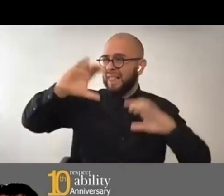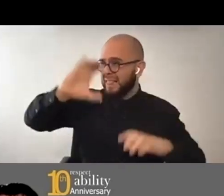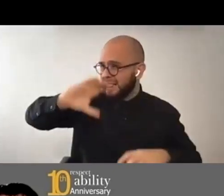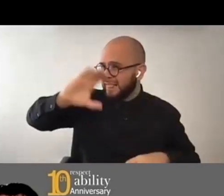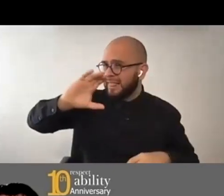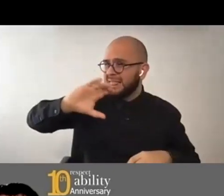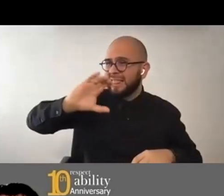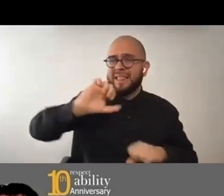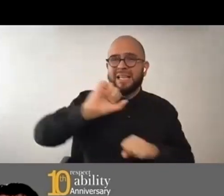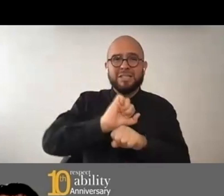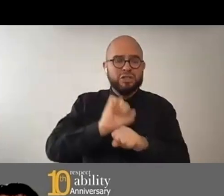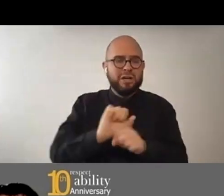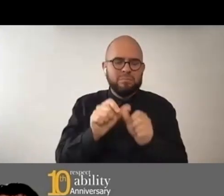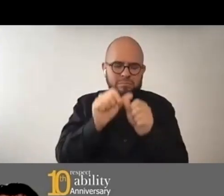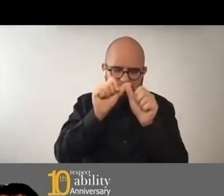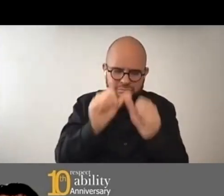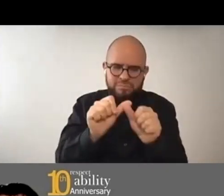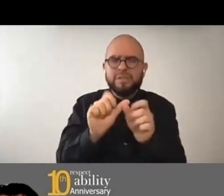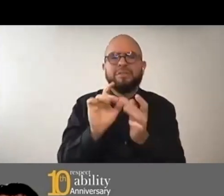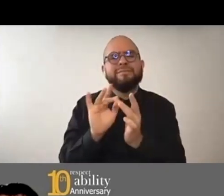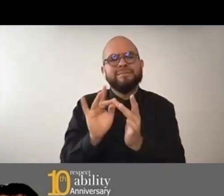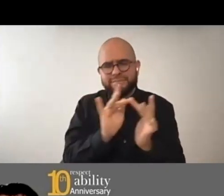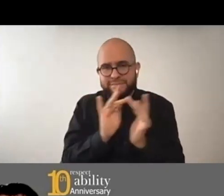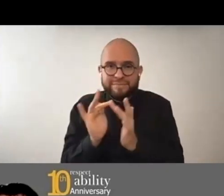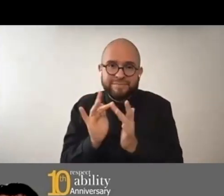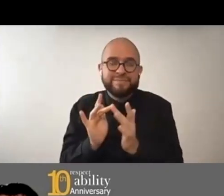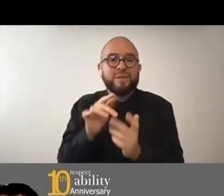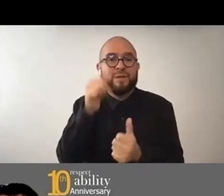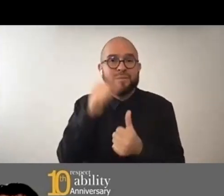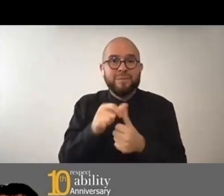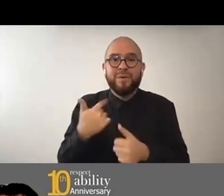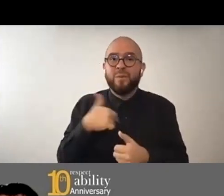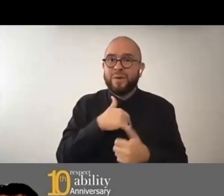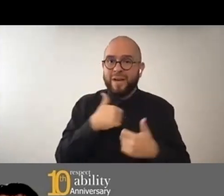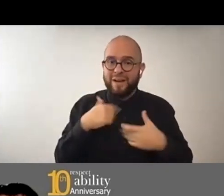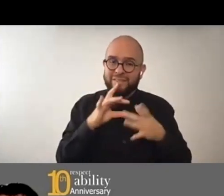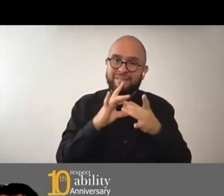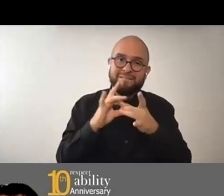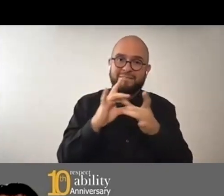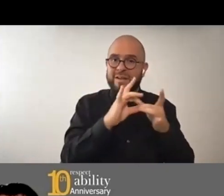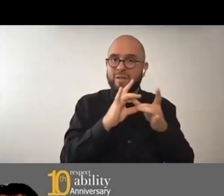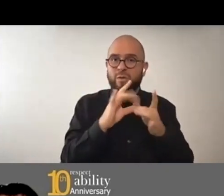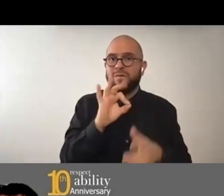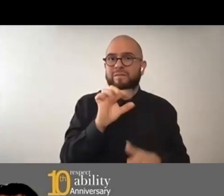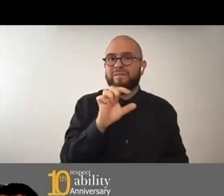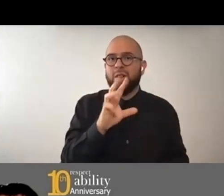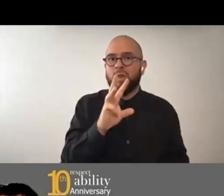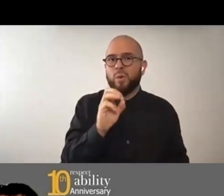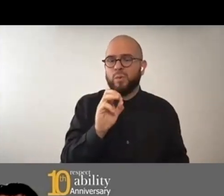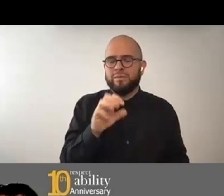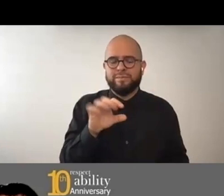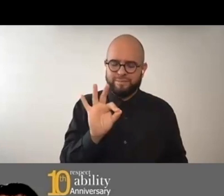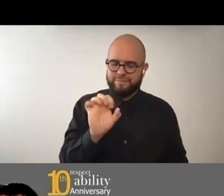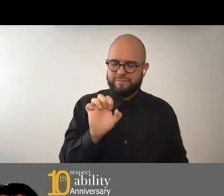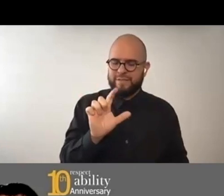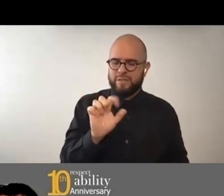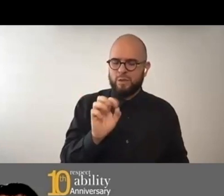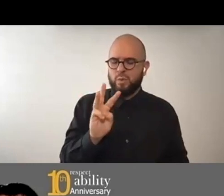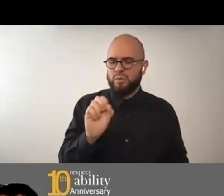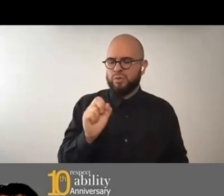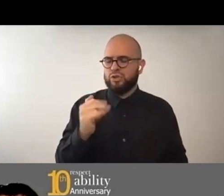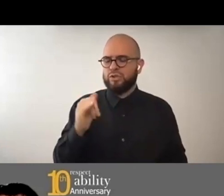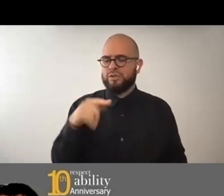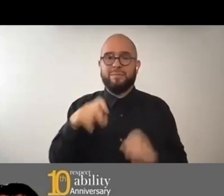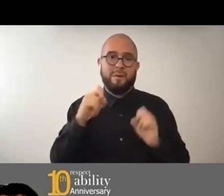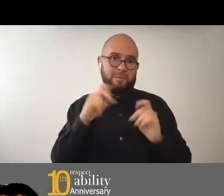network connections, that we have the fellowship opportunity available at RespectAbility. It has been a really great stepping stone for a lot of